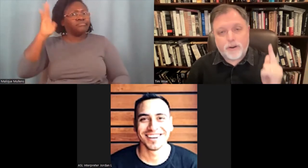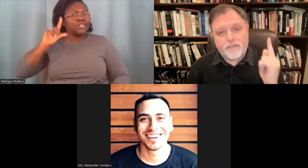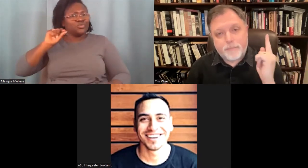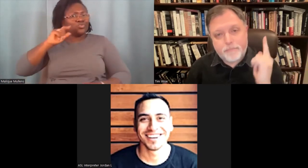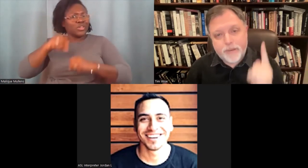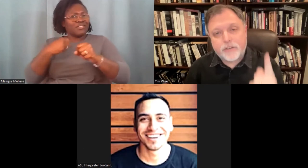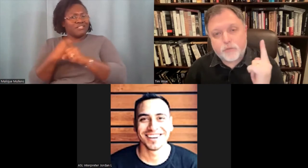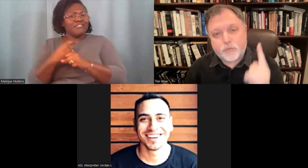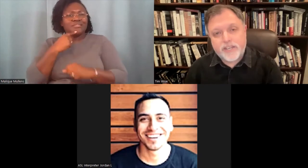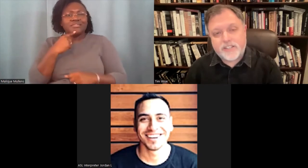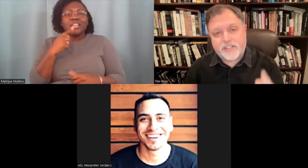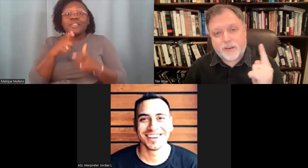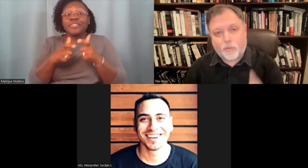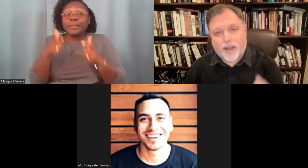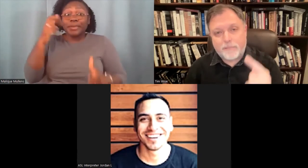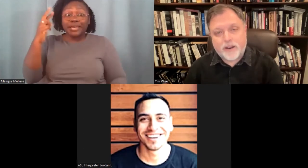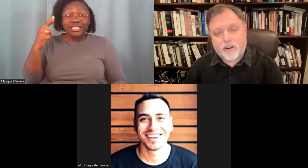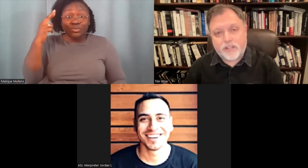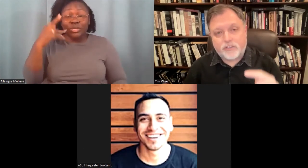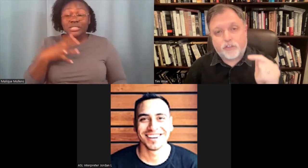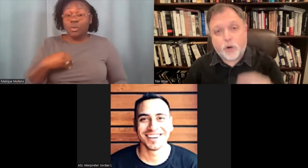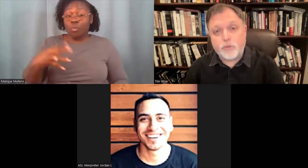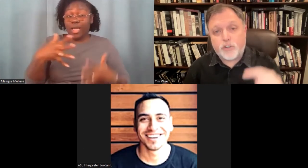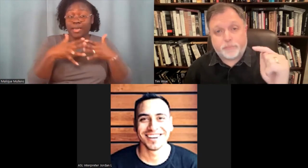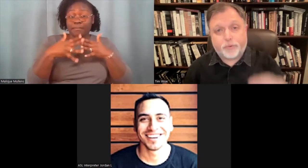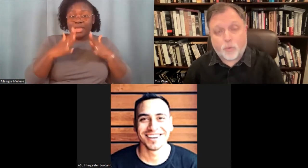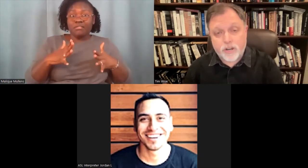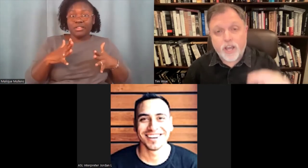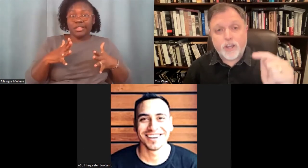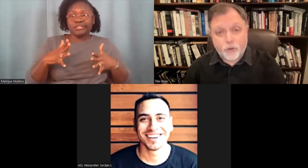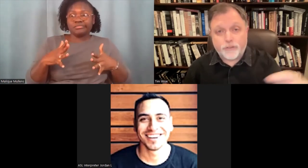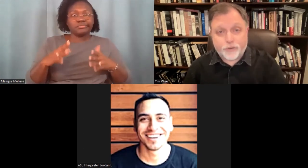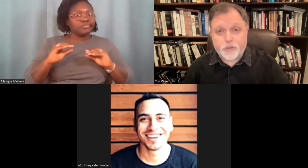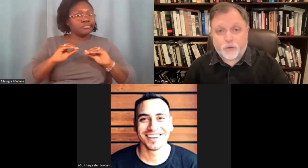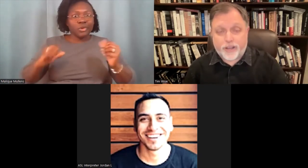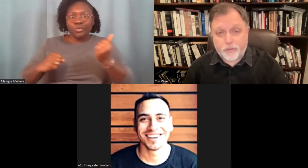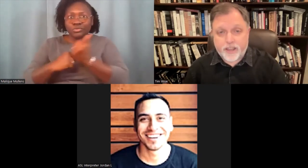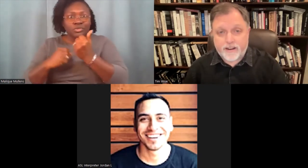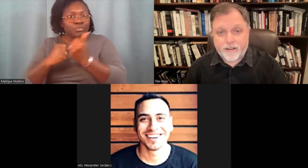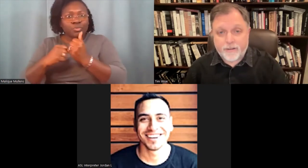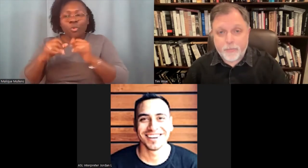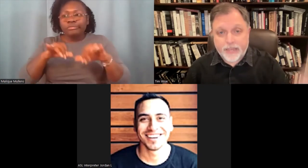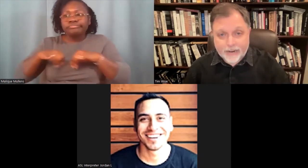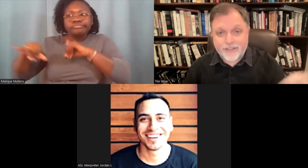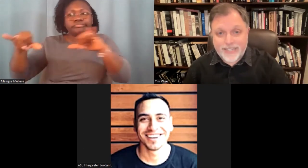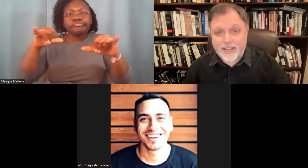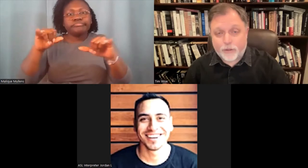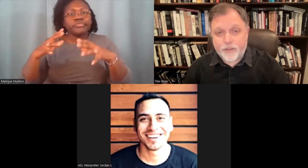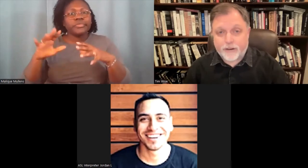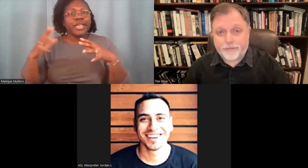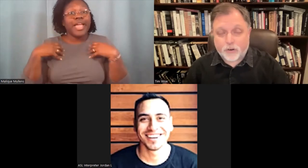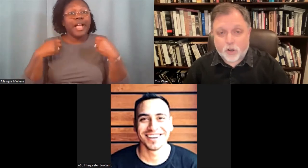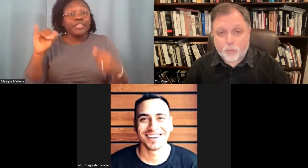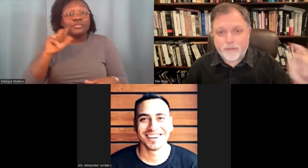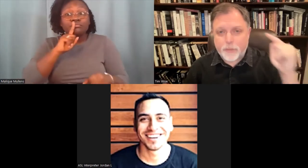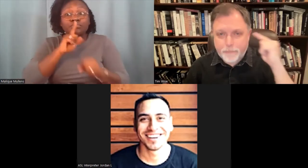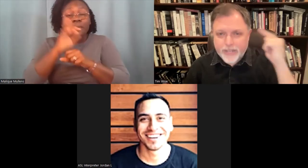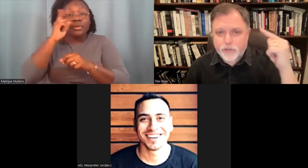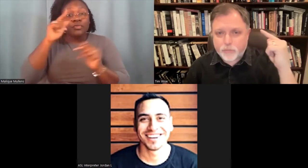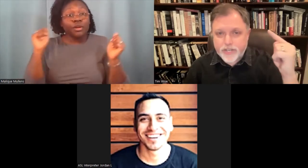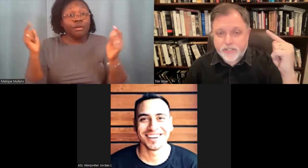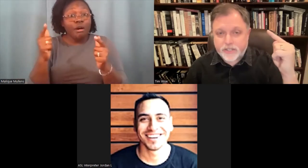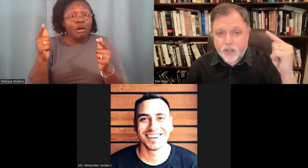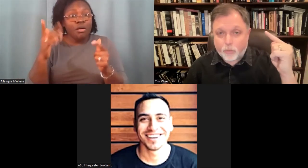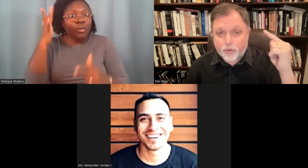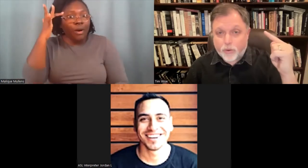found that one of the biggest reasons that white Americans don't support universal health care, guaranteed health care for all, one of the